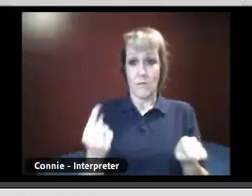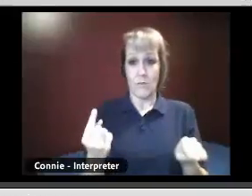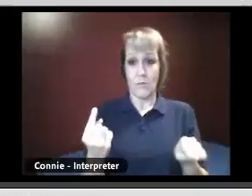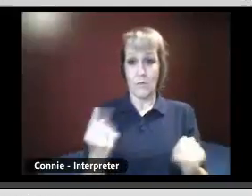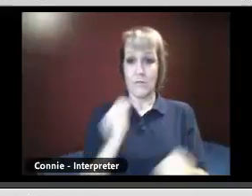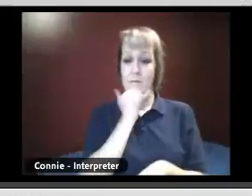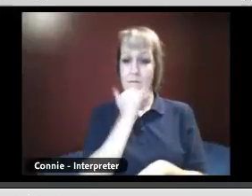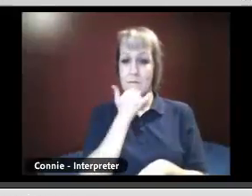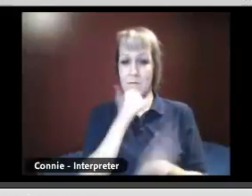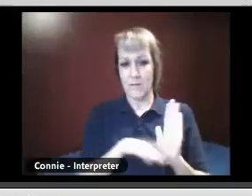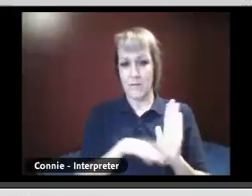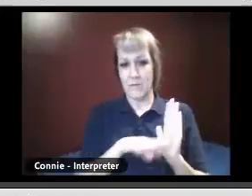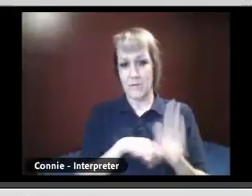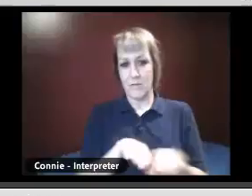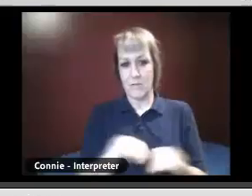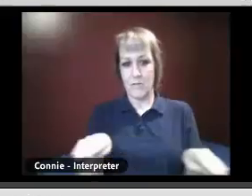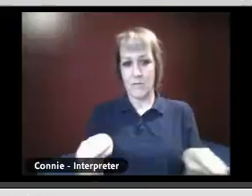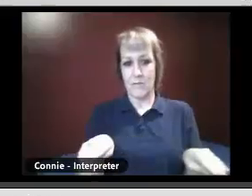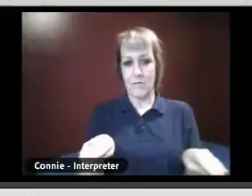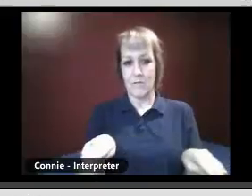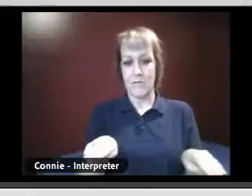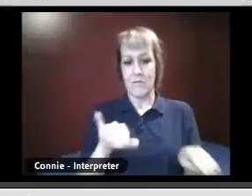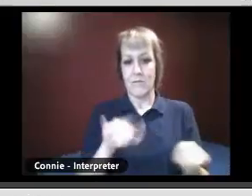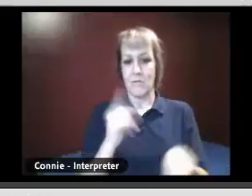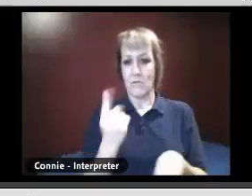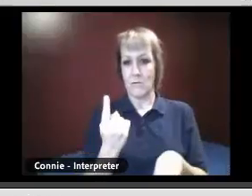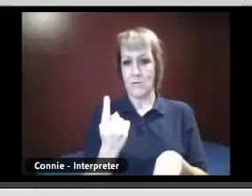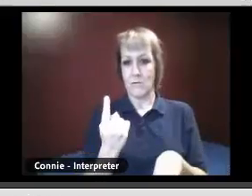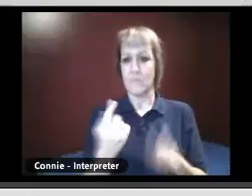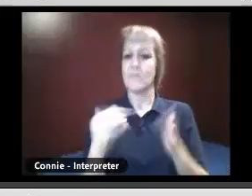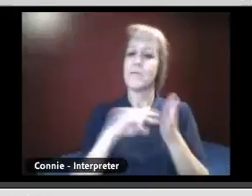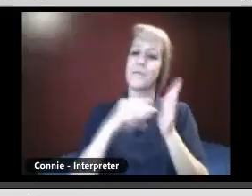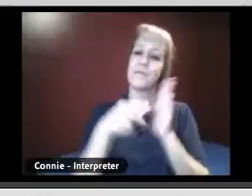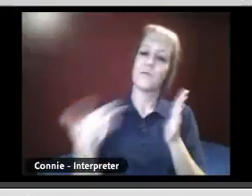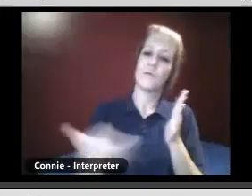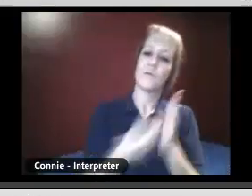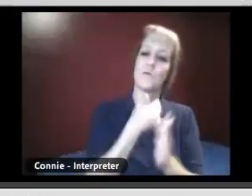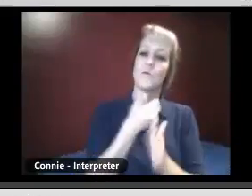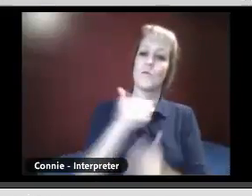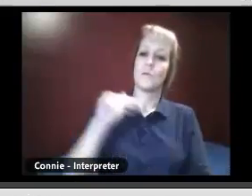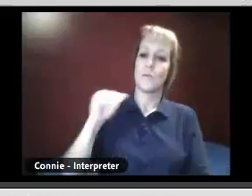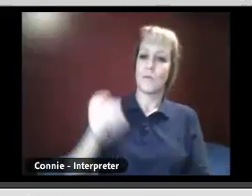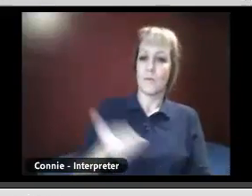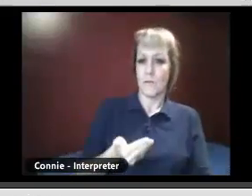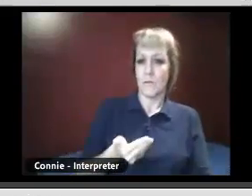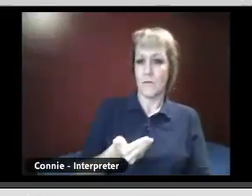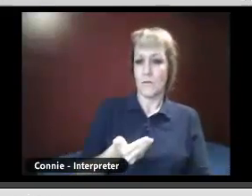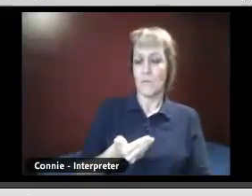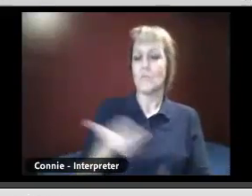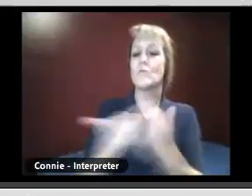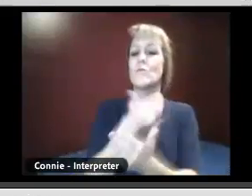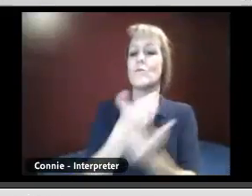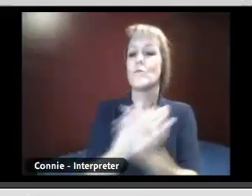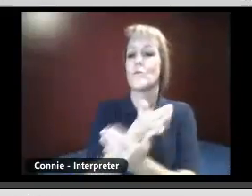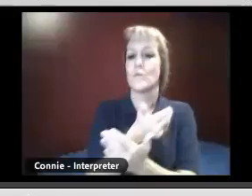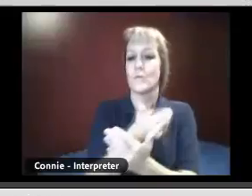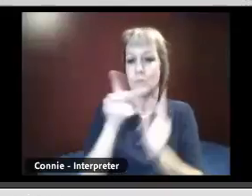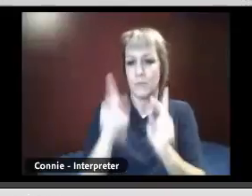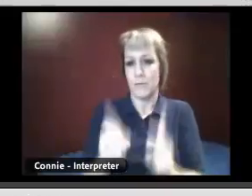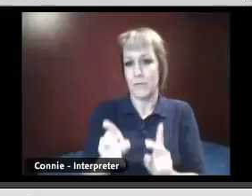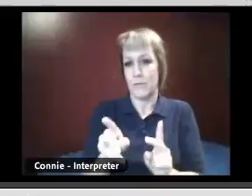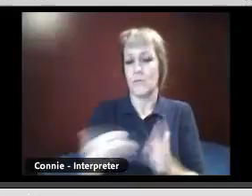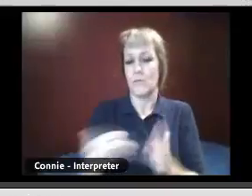screen, development level 1 would be your new hire, or think about anything that has the word new in front of it. You're implementing new